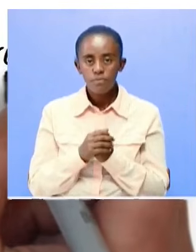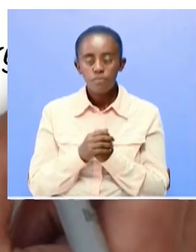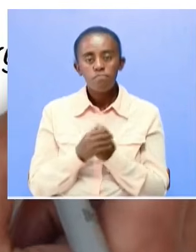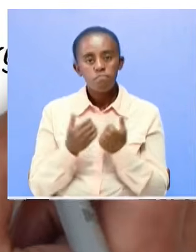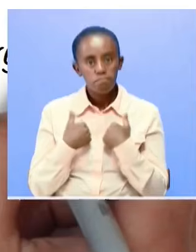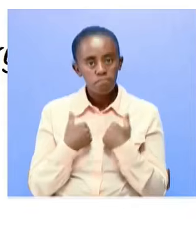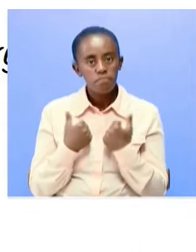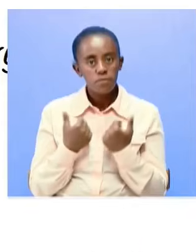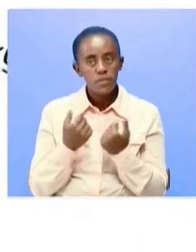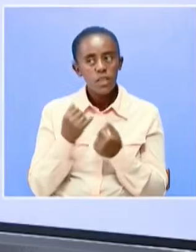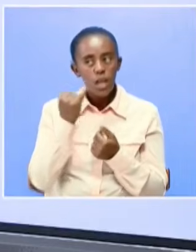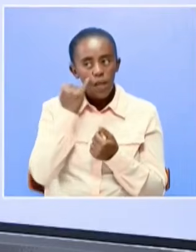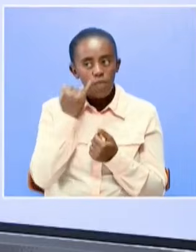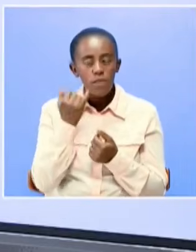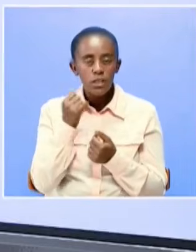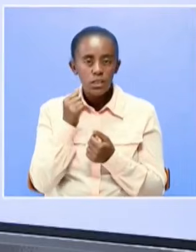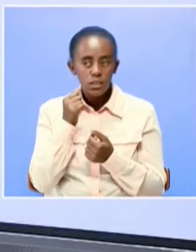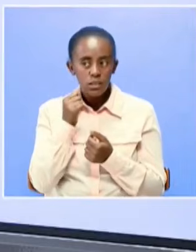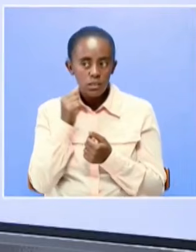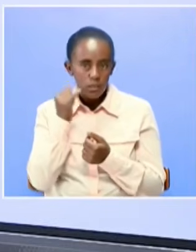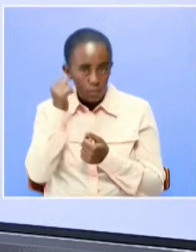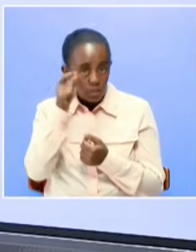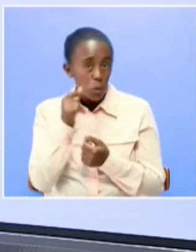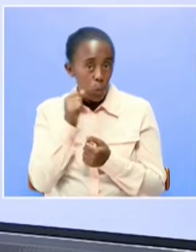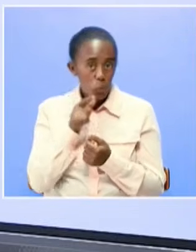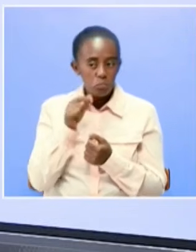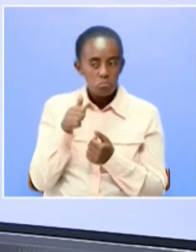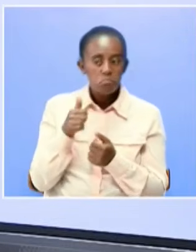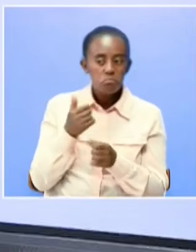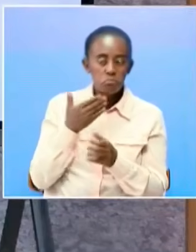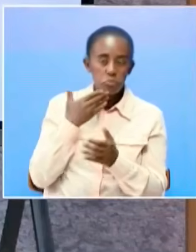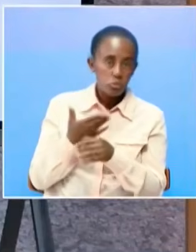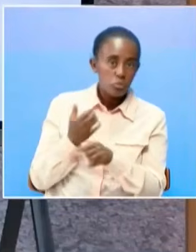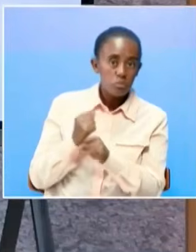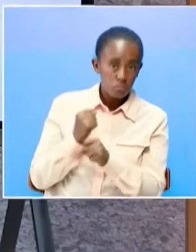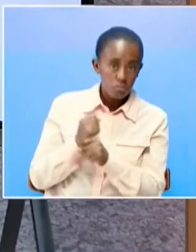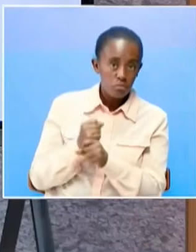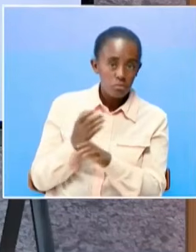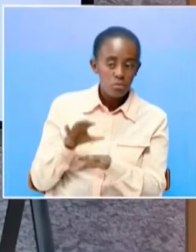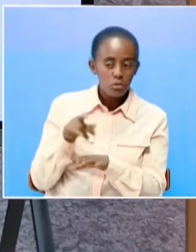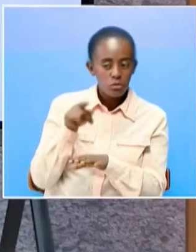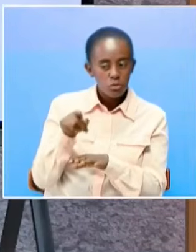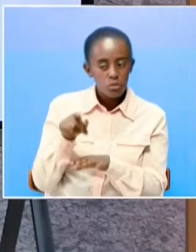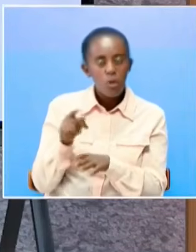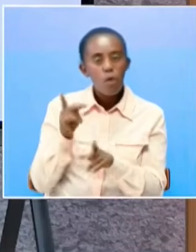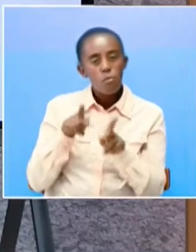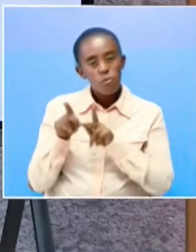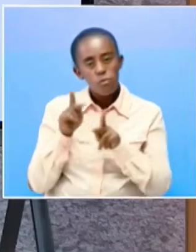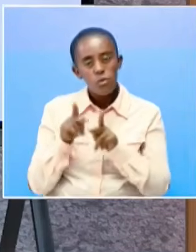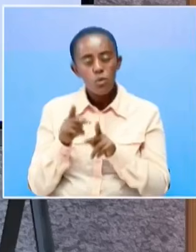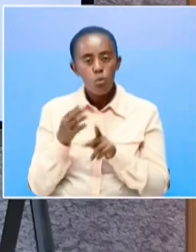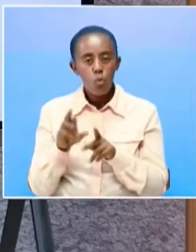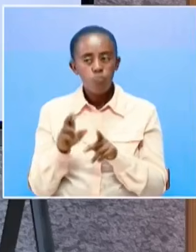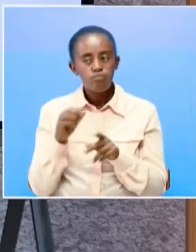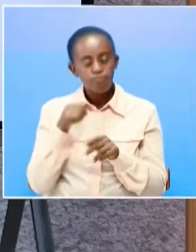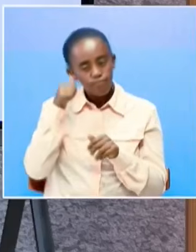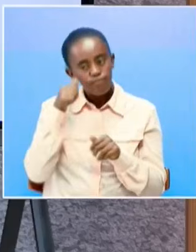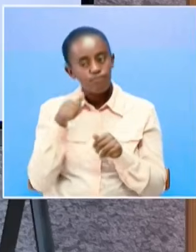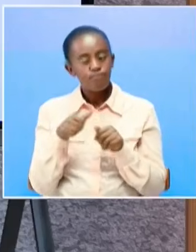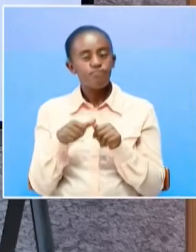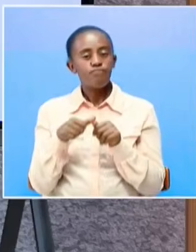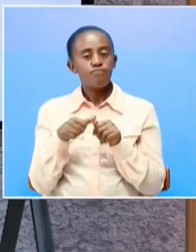Here, if he or she did something good, the people or we remember in